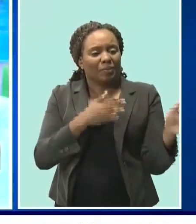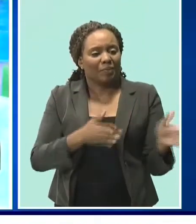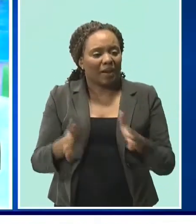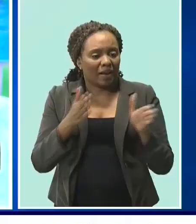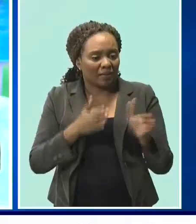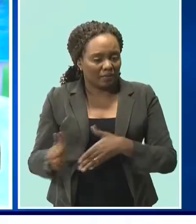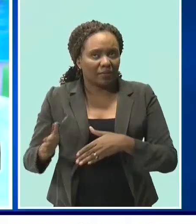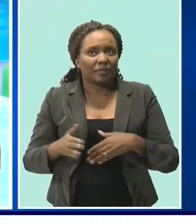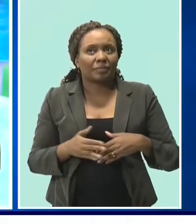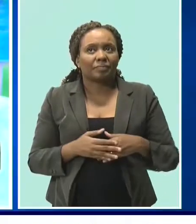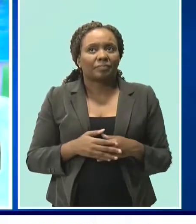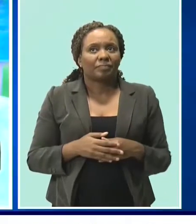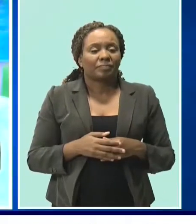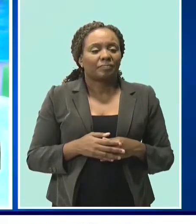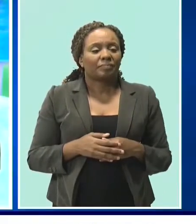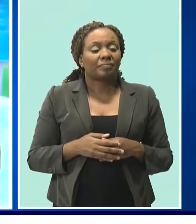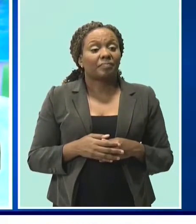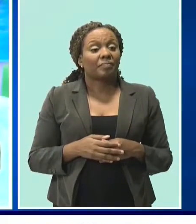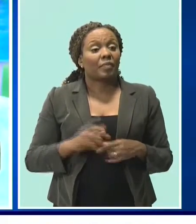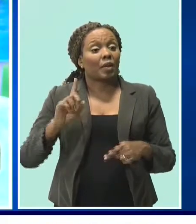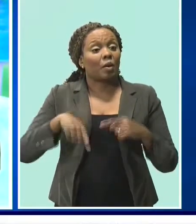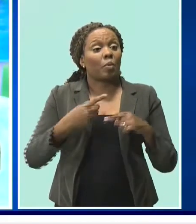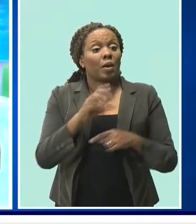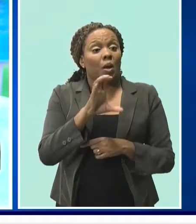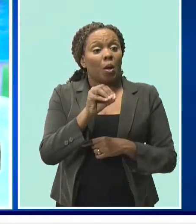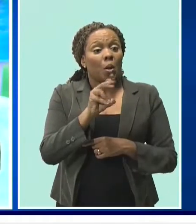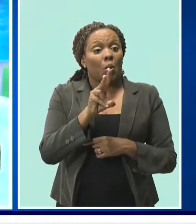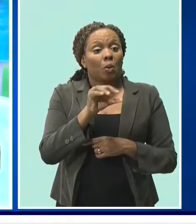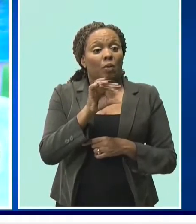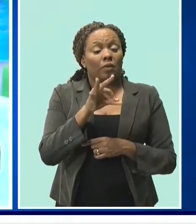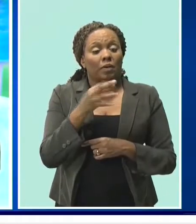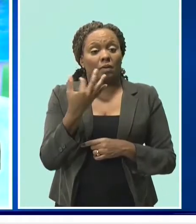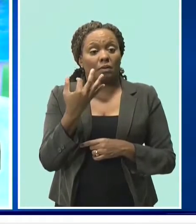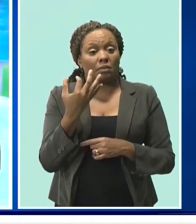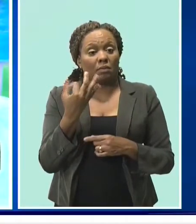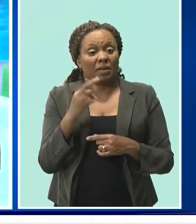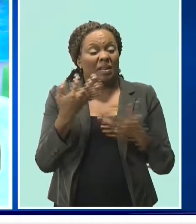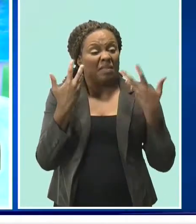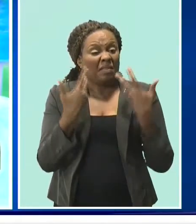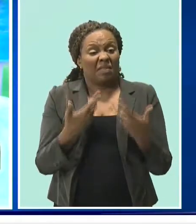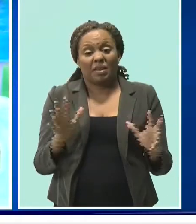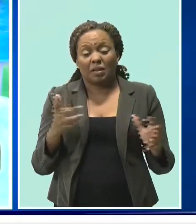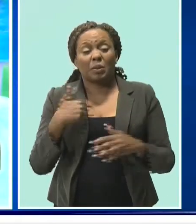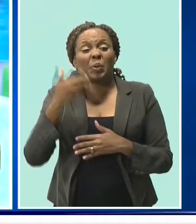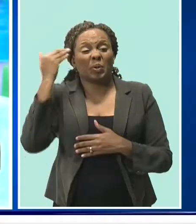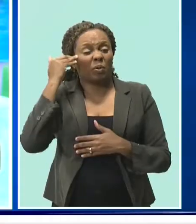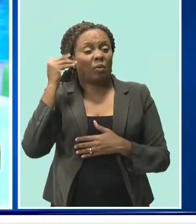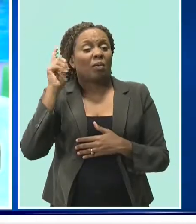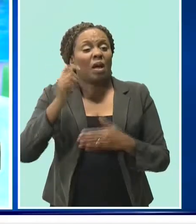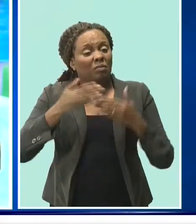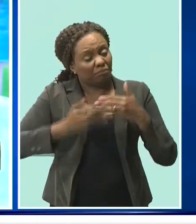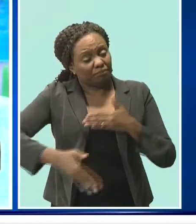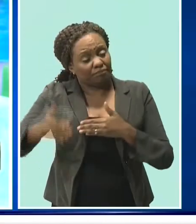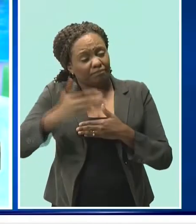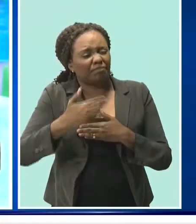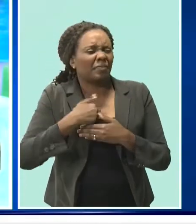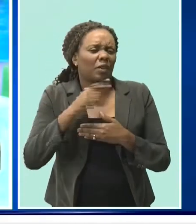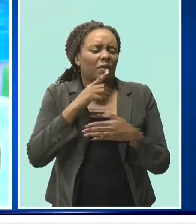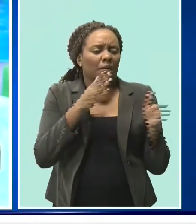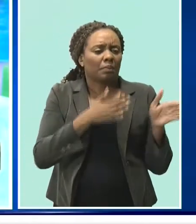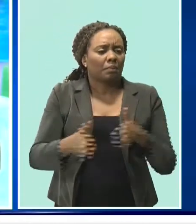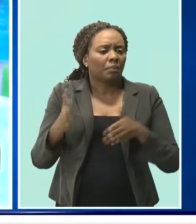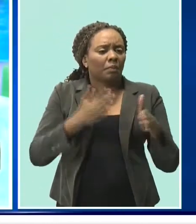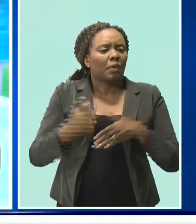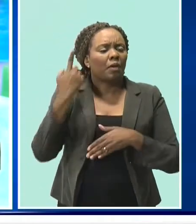COVID, the need for technology has not missed this ministry. I'm really planning for